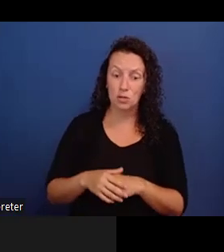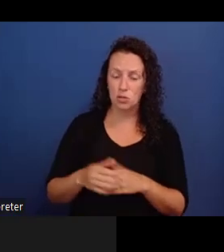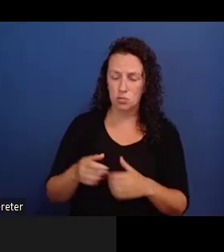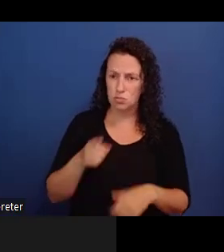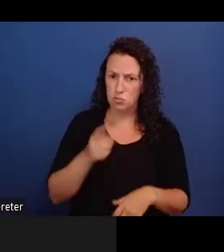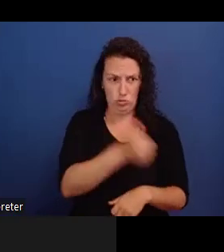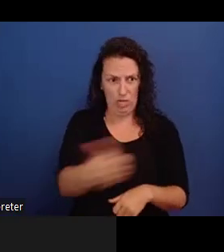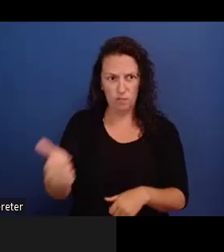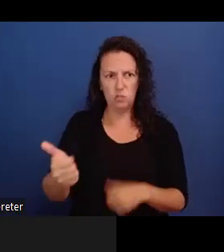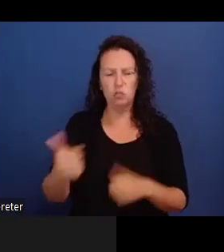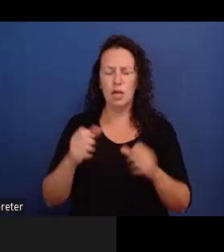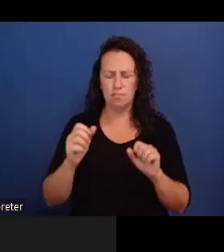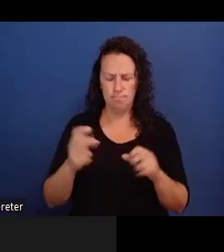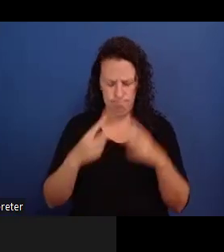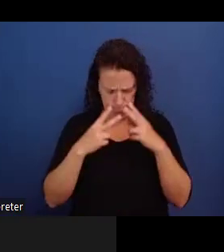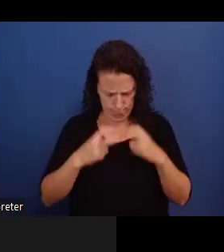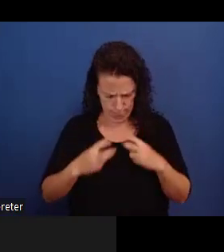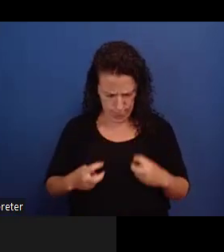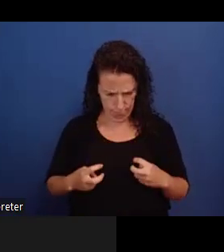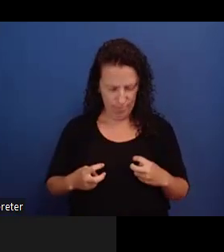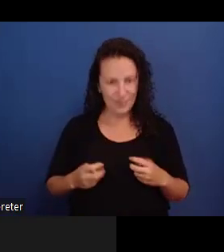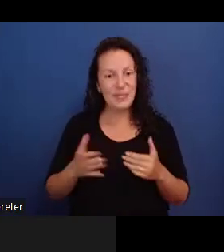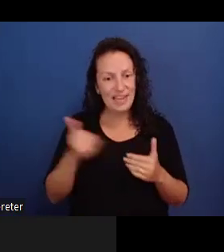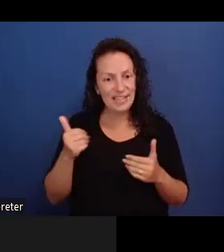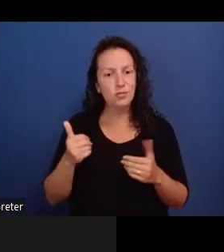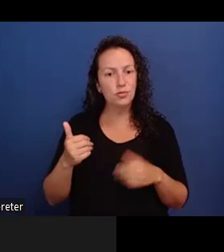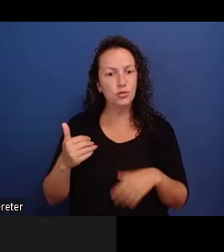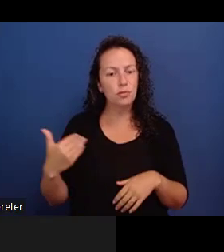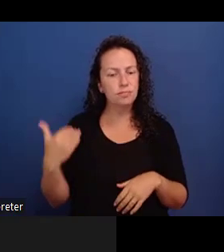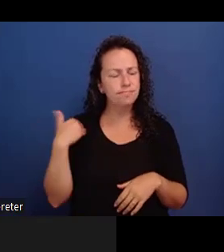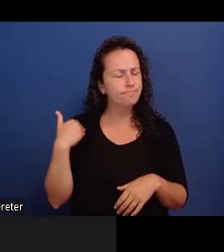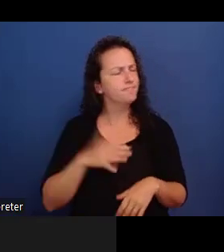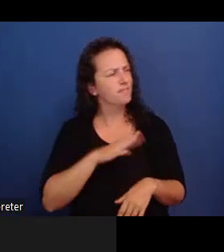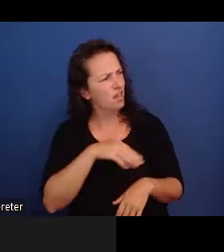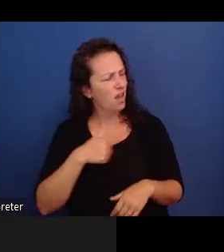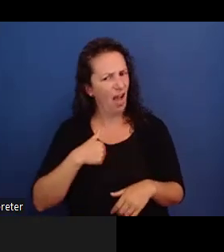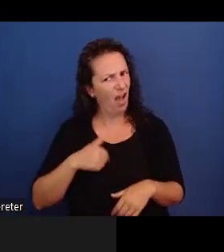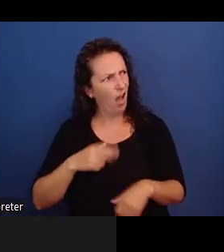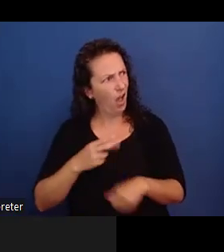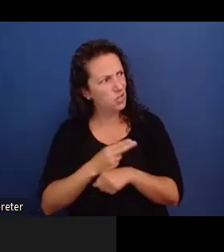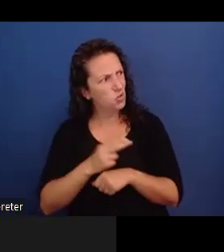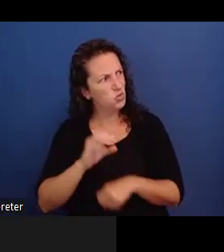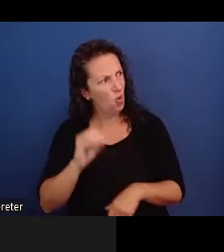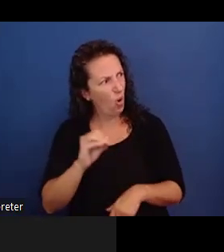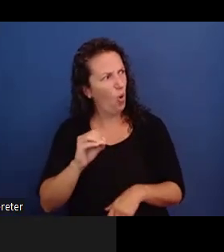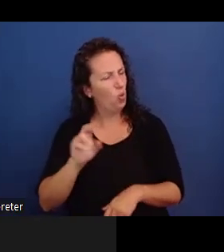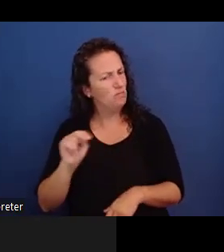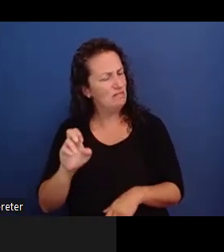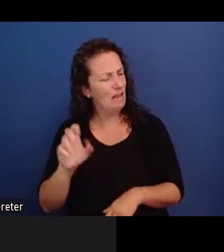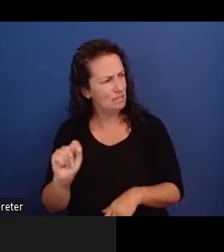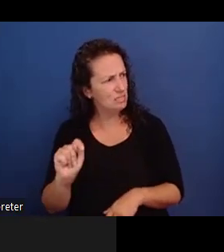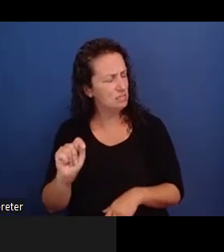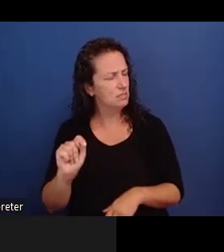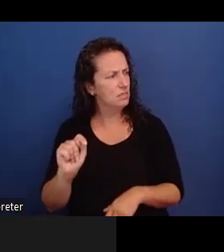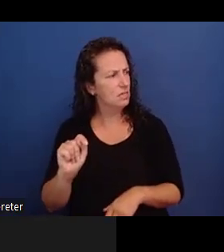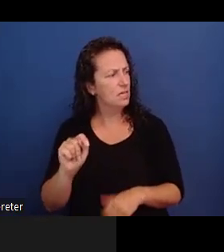then you can come to Cheryl and myself, hey, I went on ONET and here's what I found. And, you know, it's just going to put